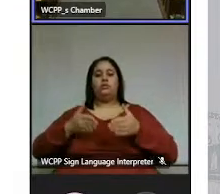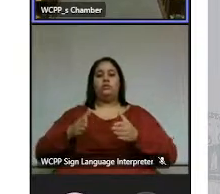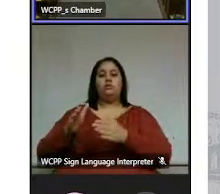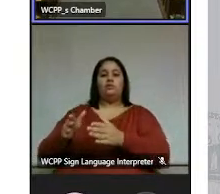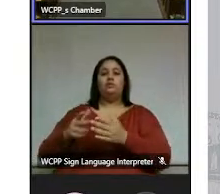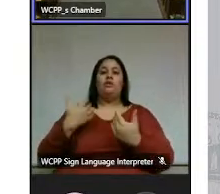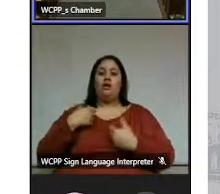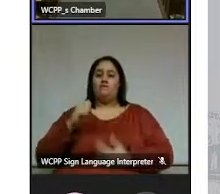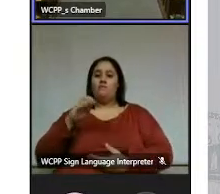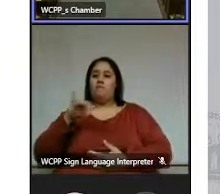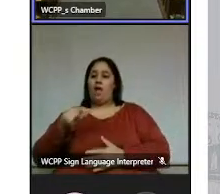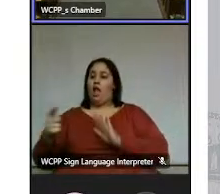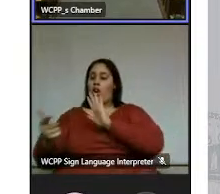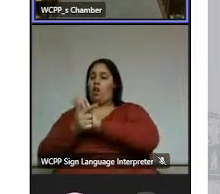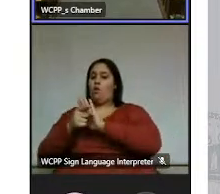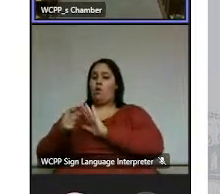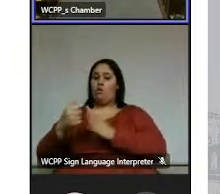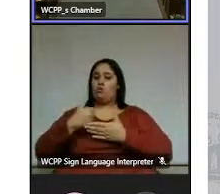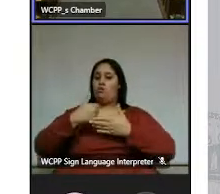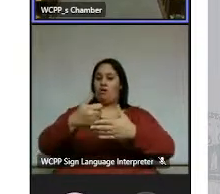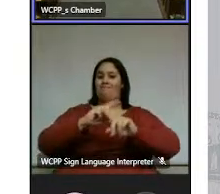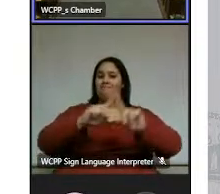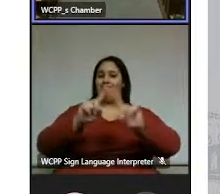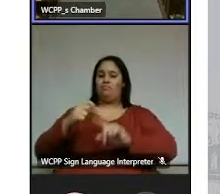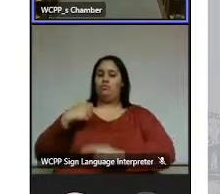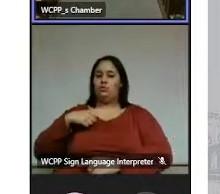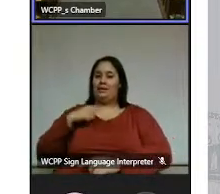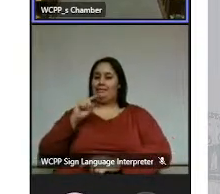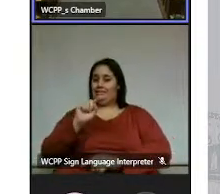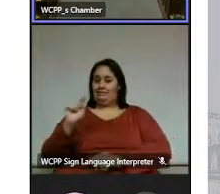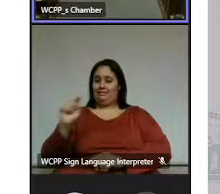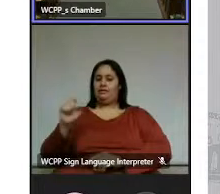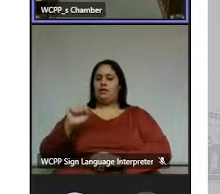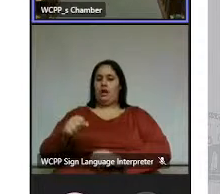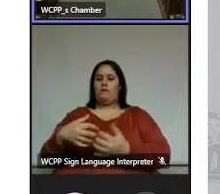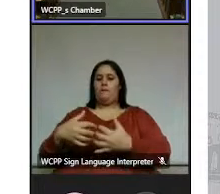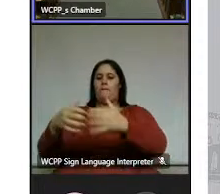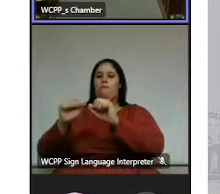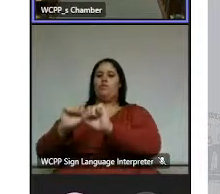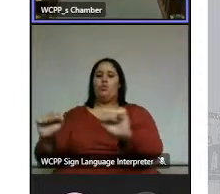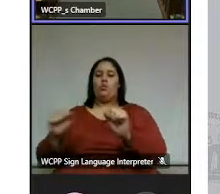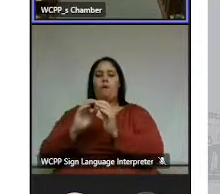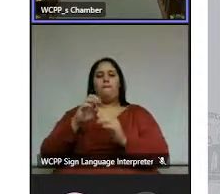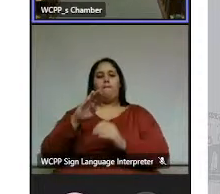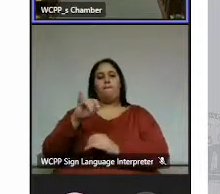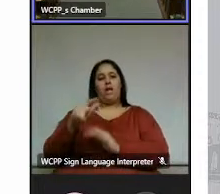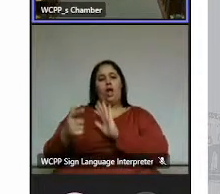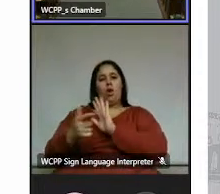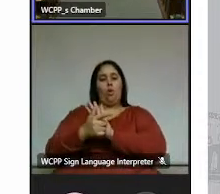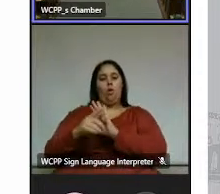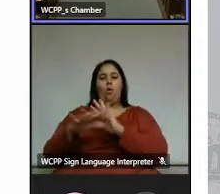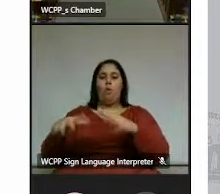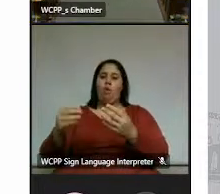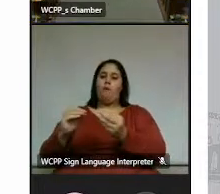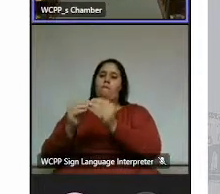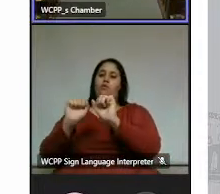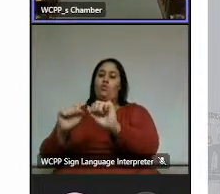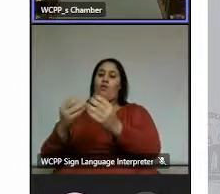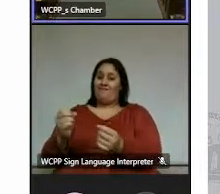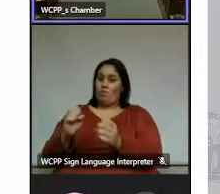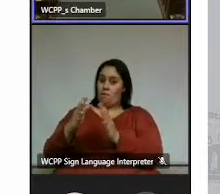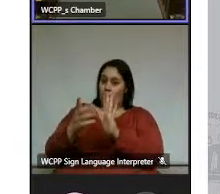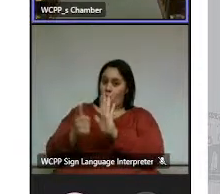to assist municipalities to make municipal bylaws or amend existing bylaws